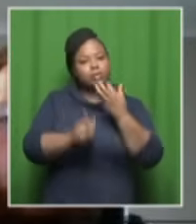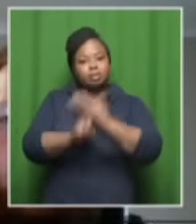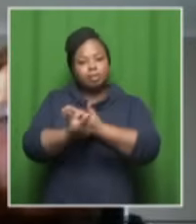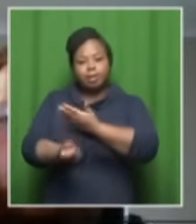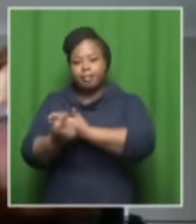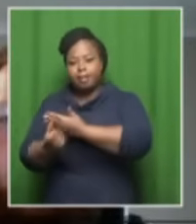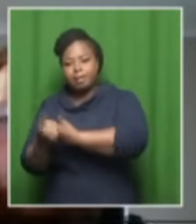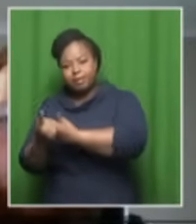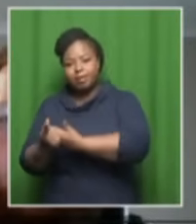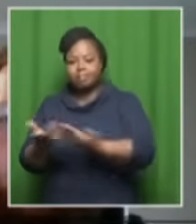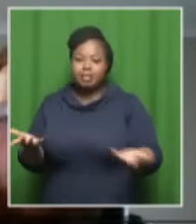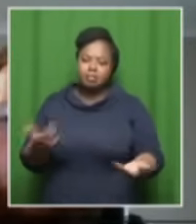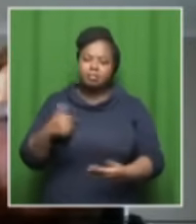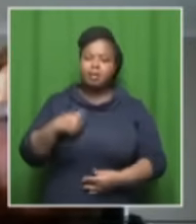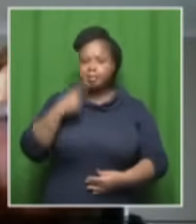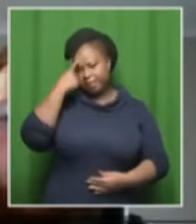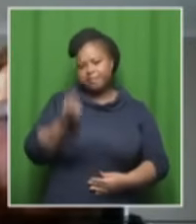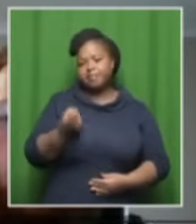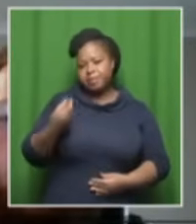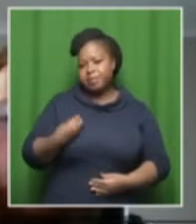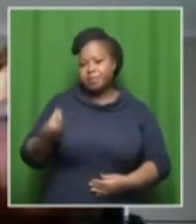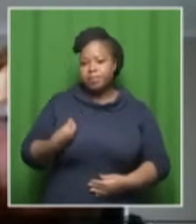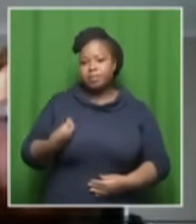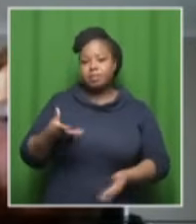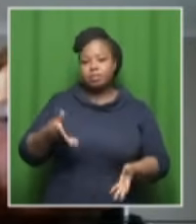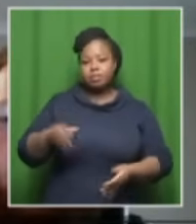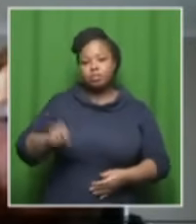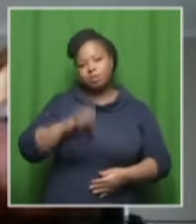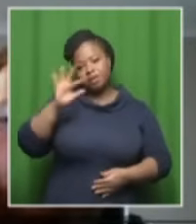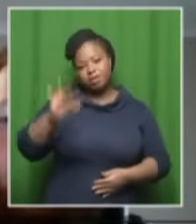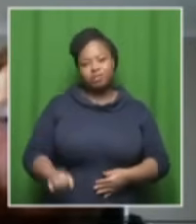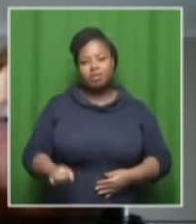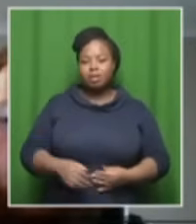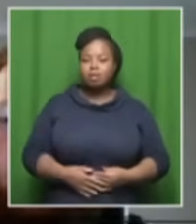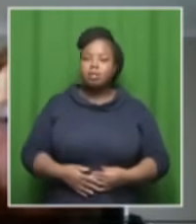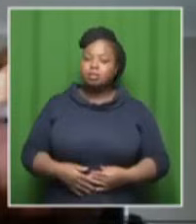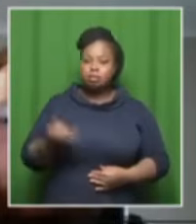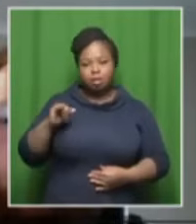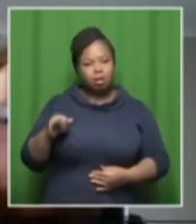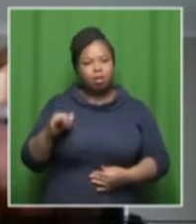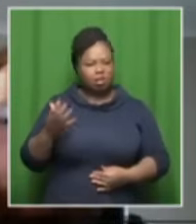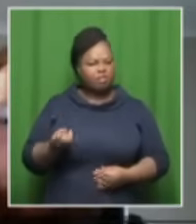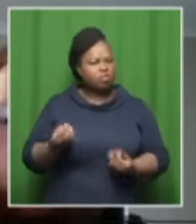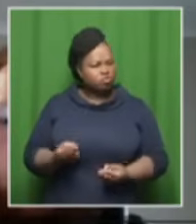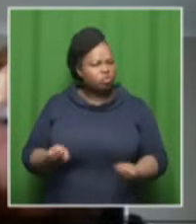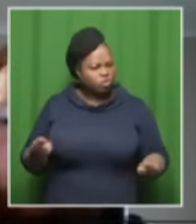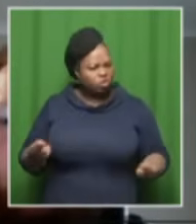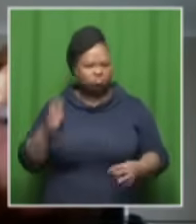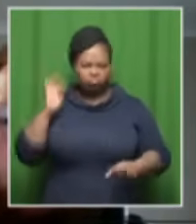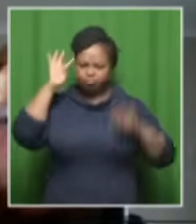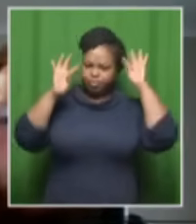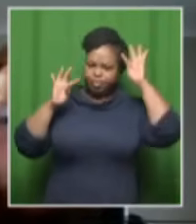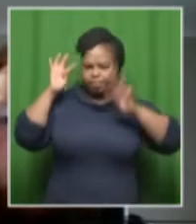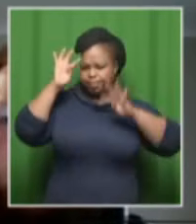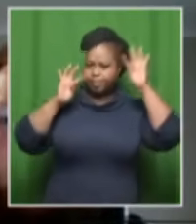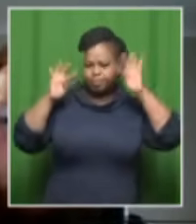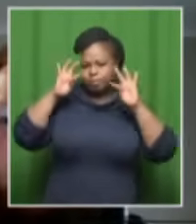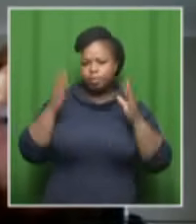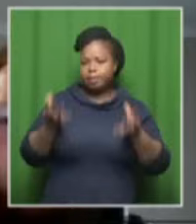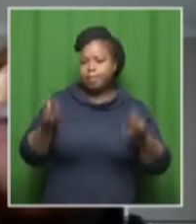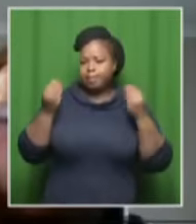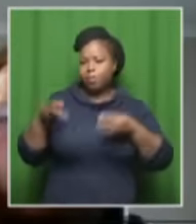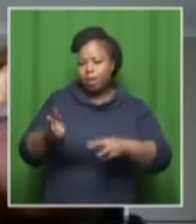believe, you know, young people in South Africa remain resourceful and innovative, you know, finding ways